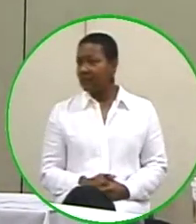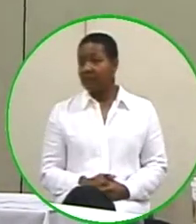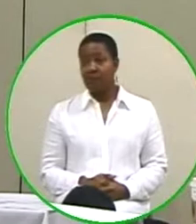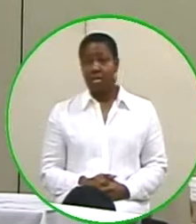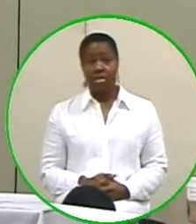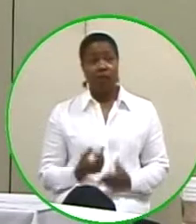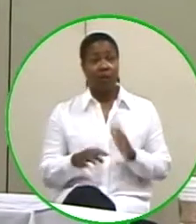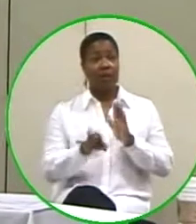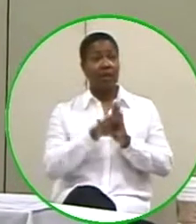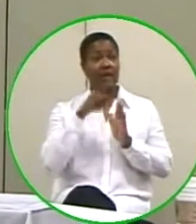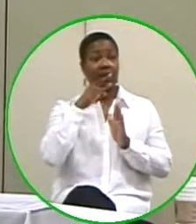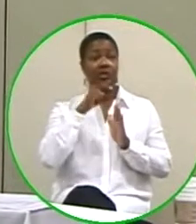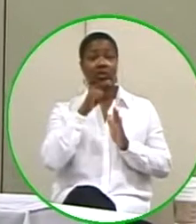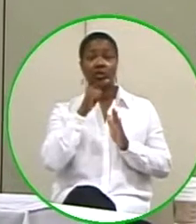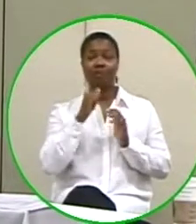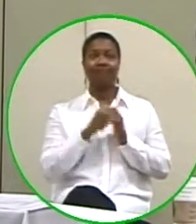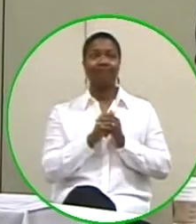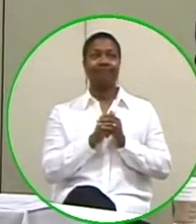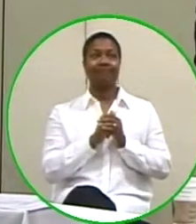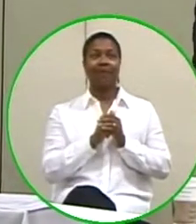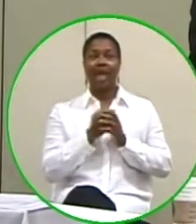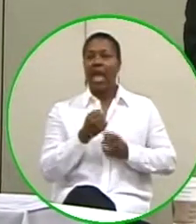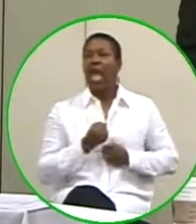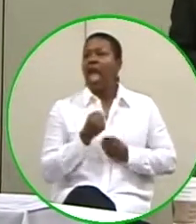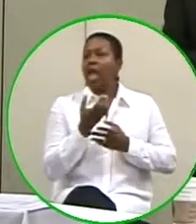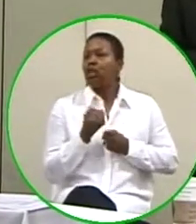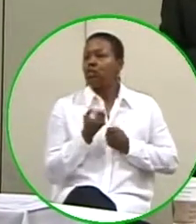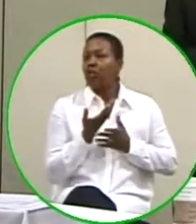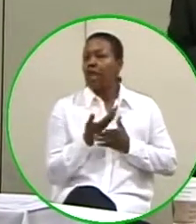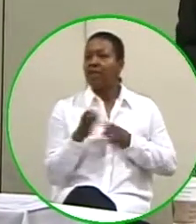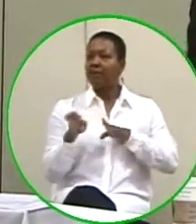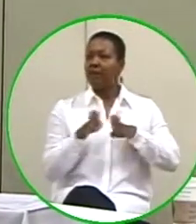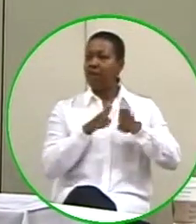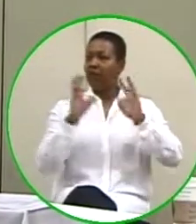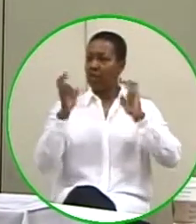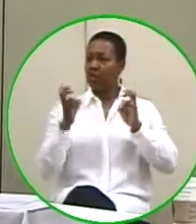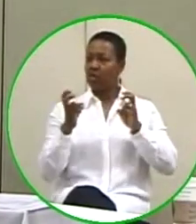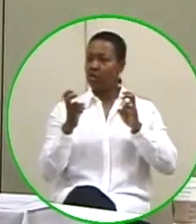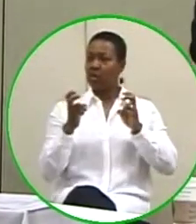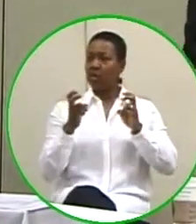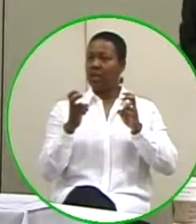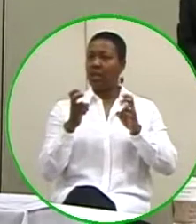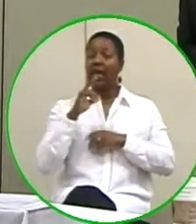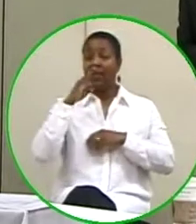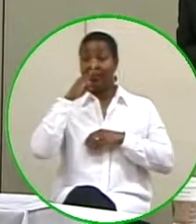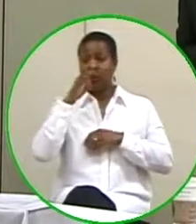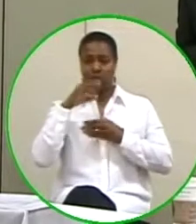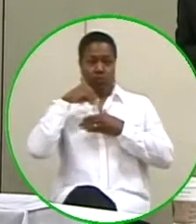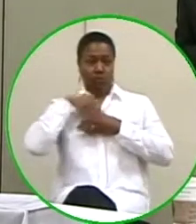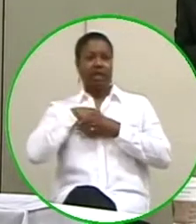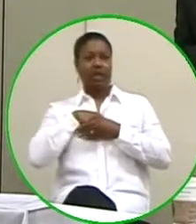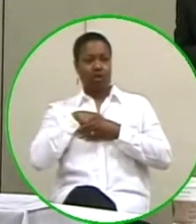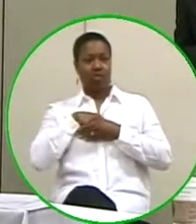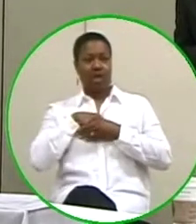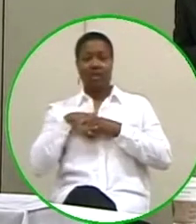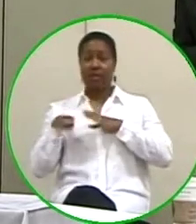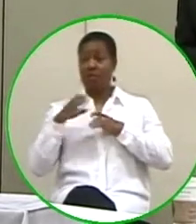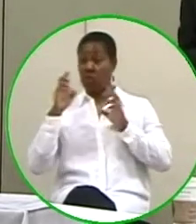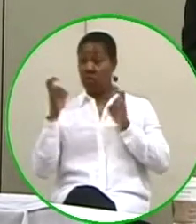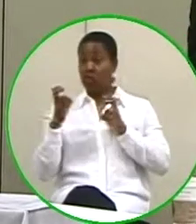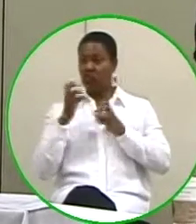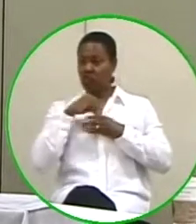We pick the kids who externalize their behavioral issues, and we miss the kids who internalize their behavior issues. So